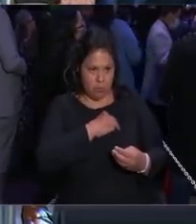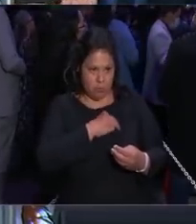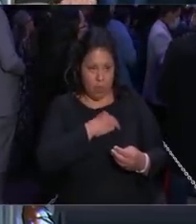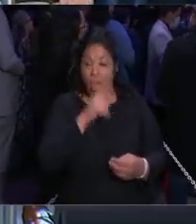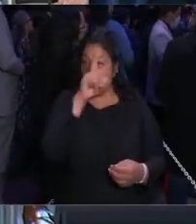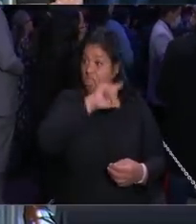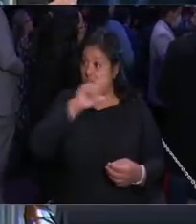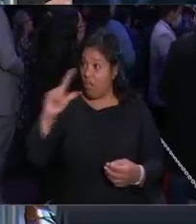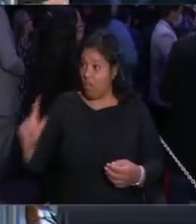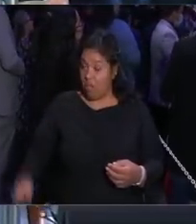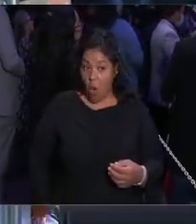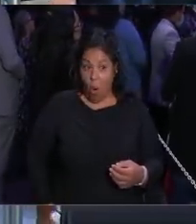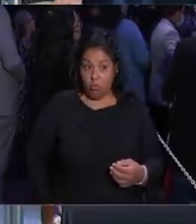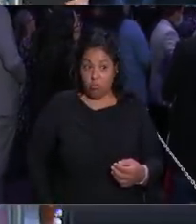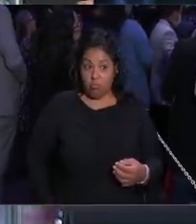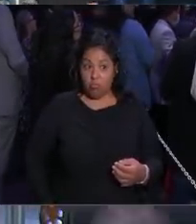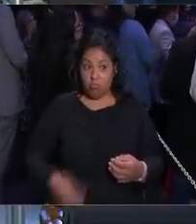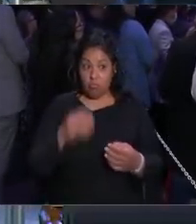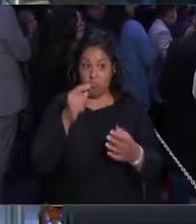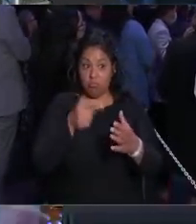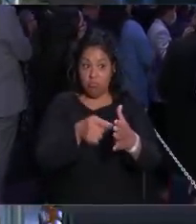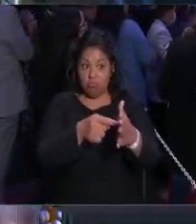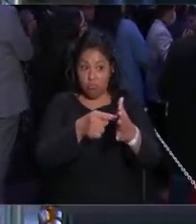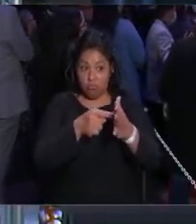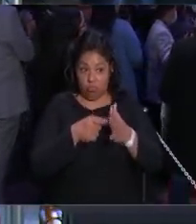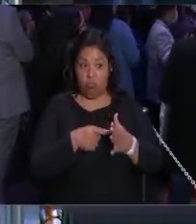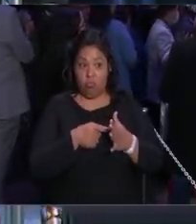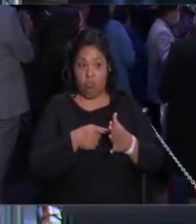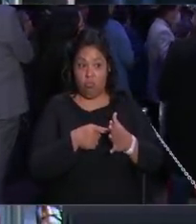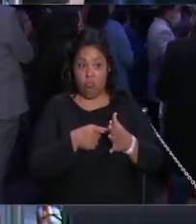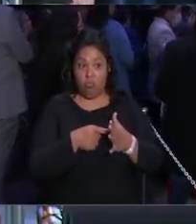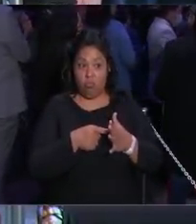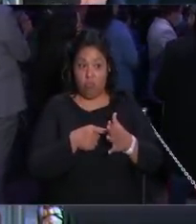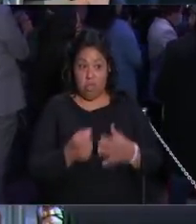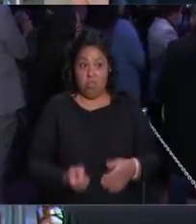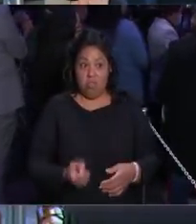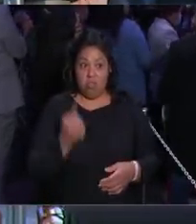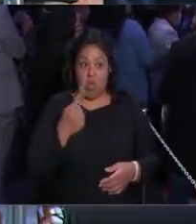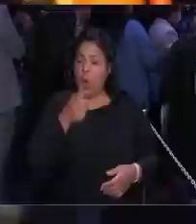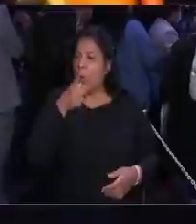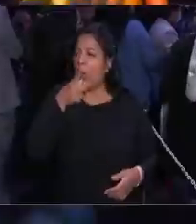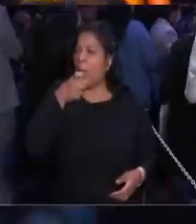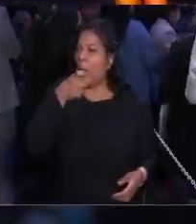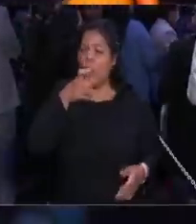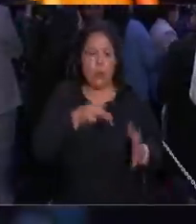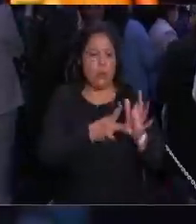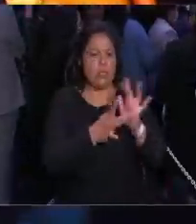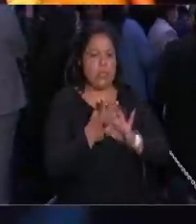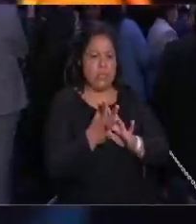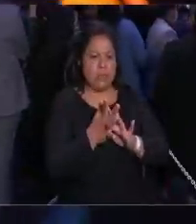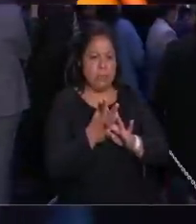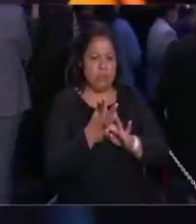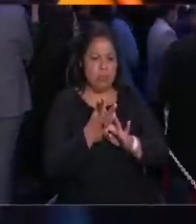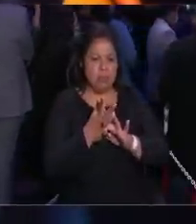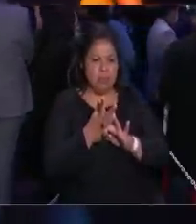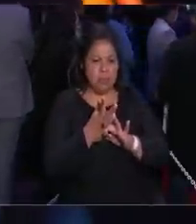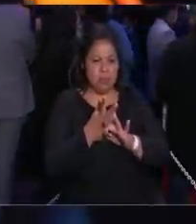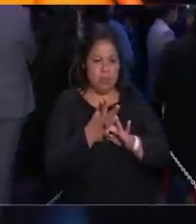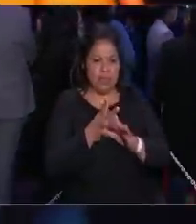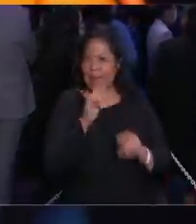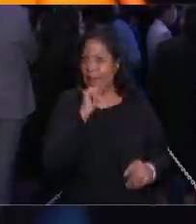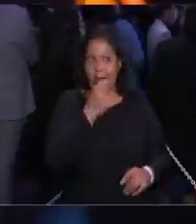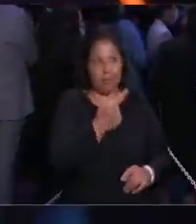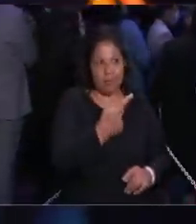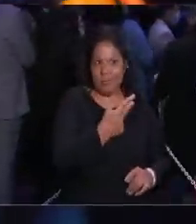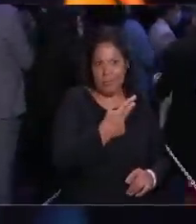Lord gave him the revelation. Dios le dio la revelación. Of who Jesus is. De quién es Cristo. Not